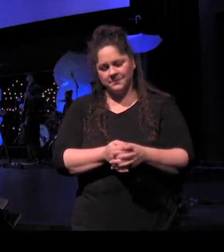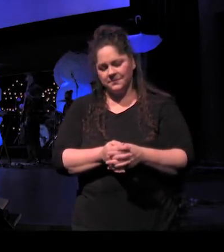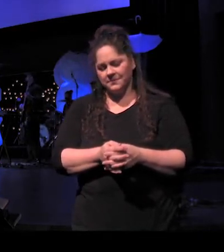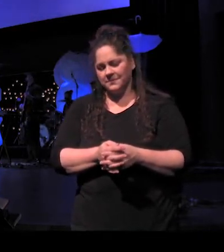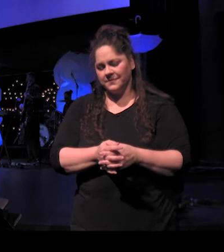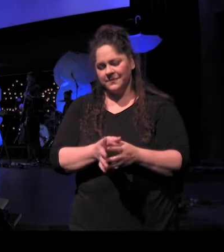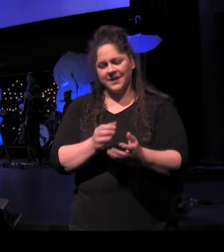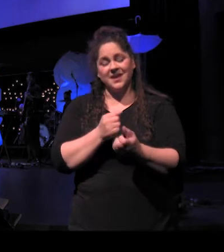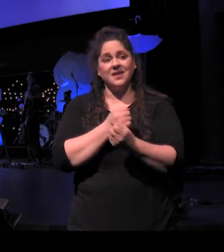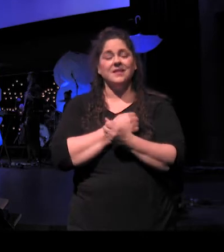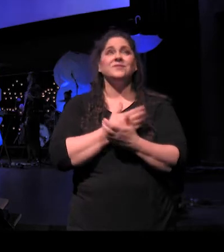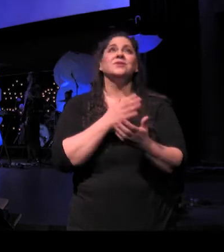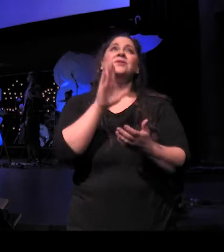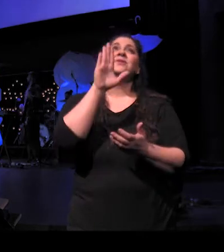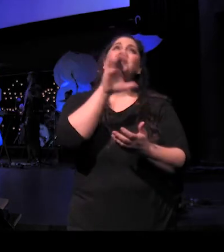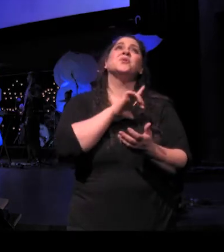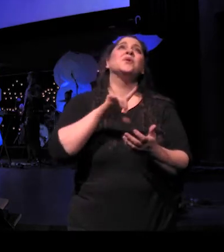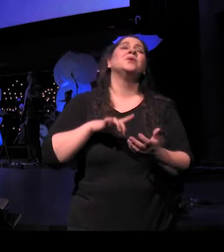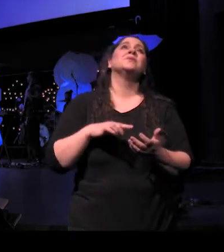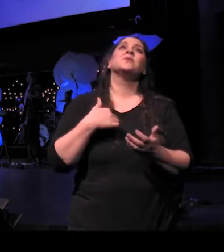He loves you, Lord, we love you.